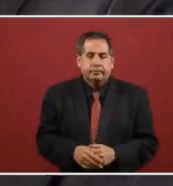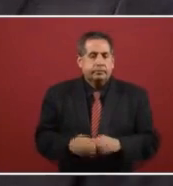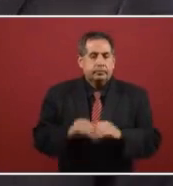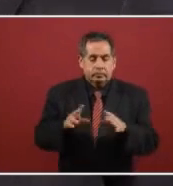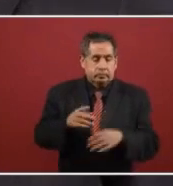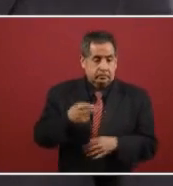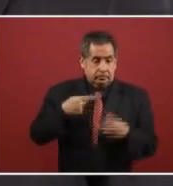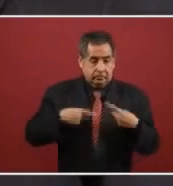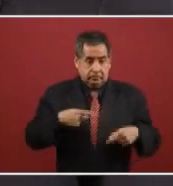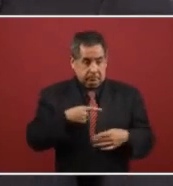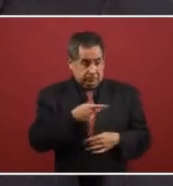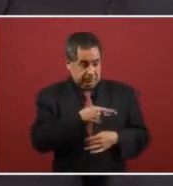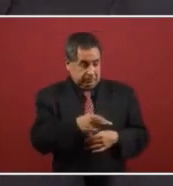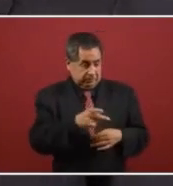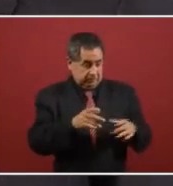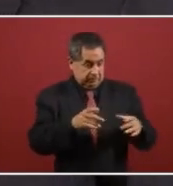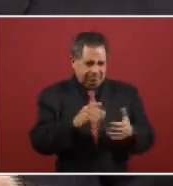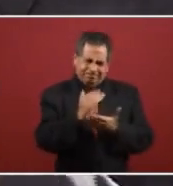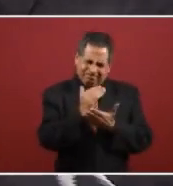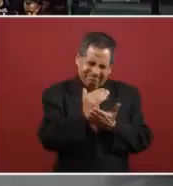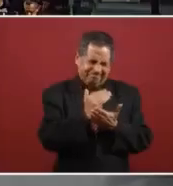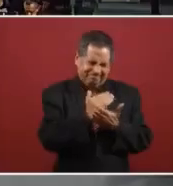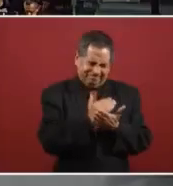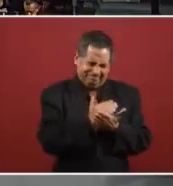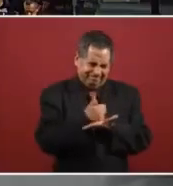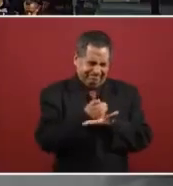pobreza. to combat poverty.